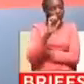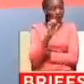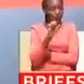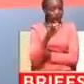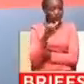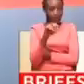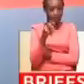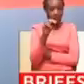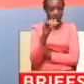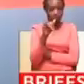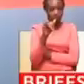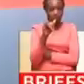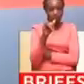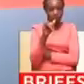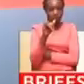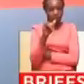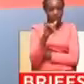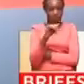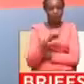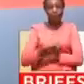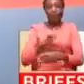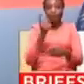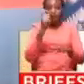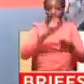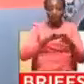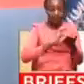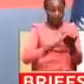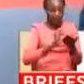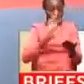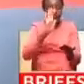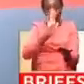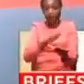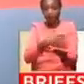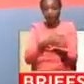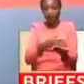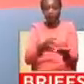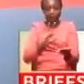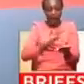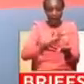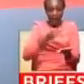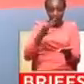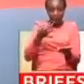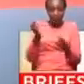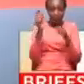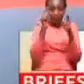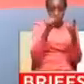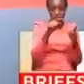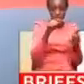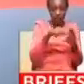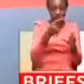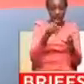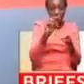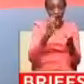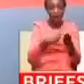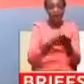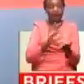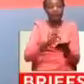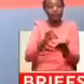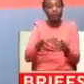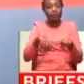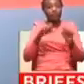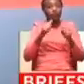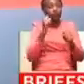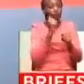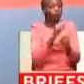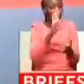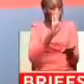single, first of all, as they're recording in the studio, a spirit will come inside of them. And that spirit is going to perform that